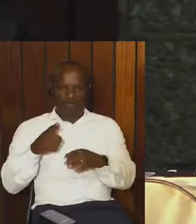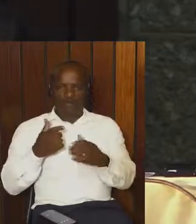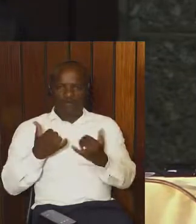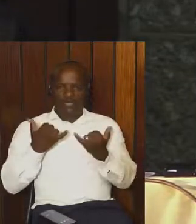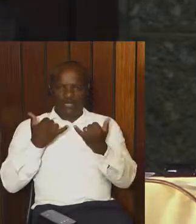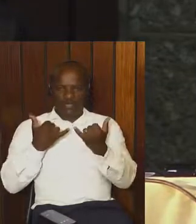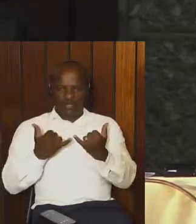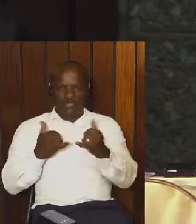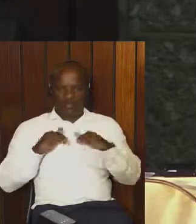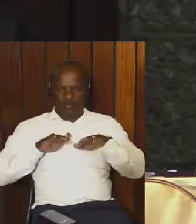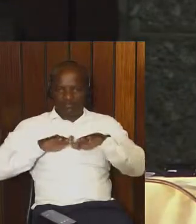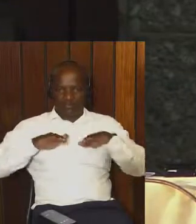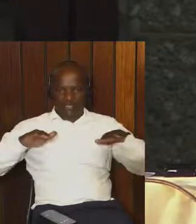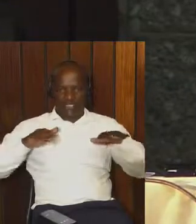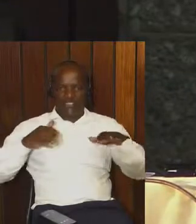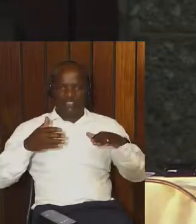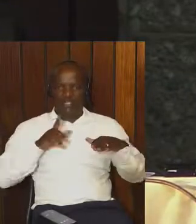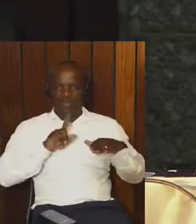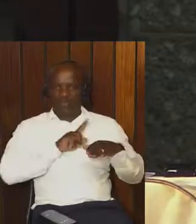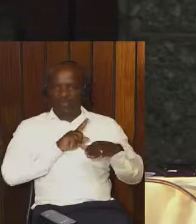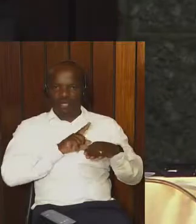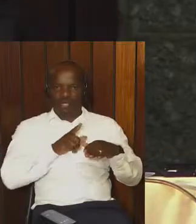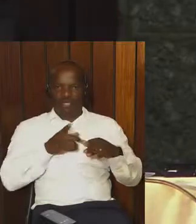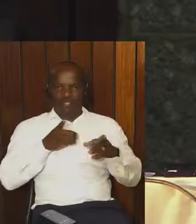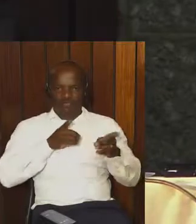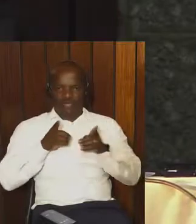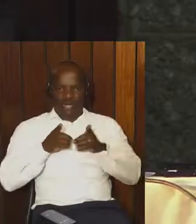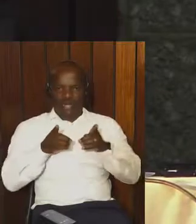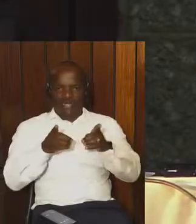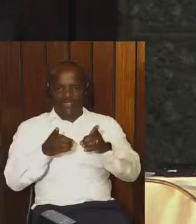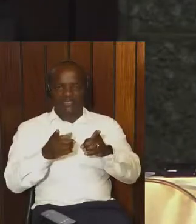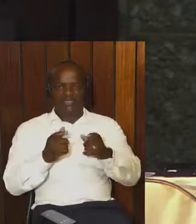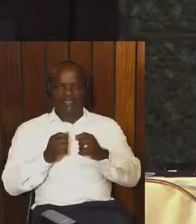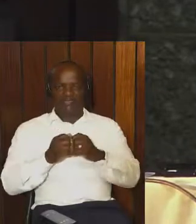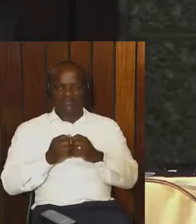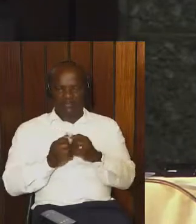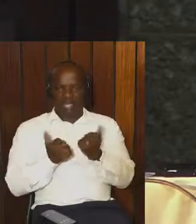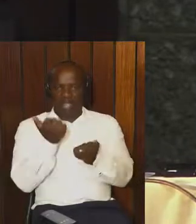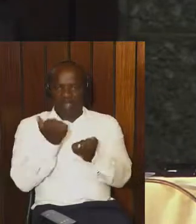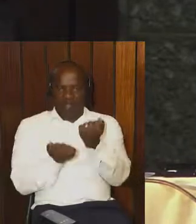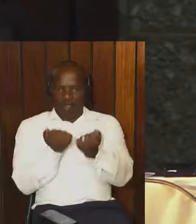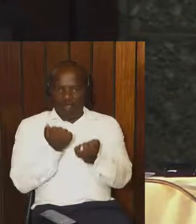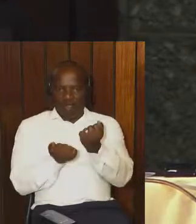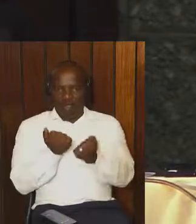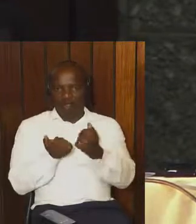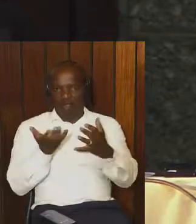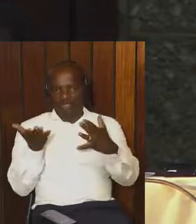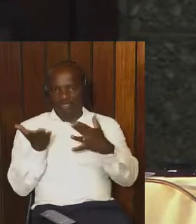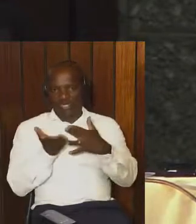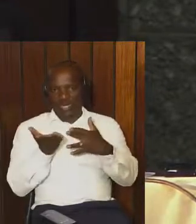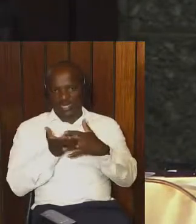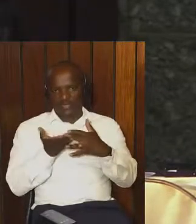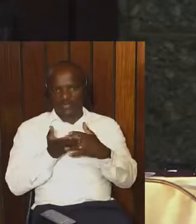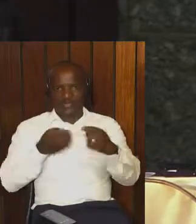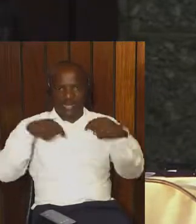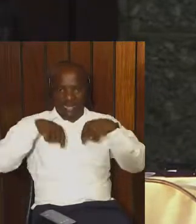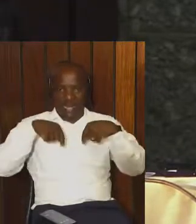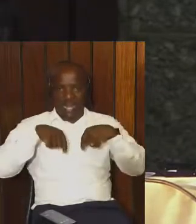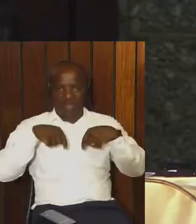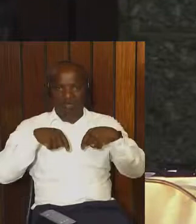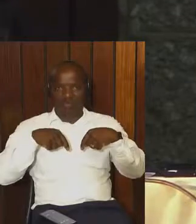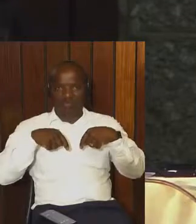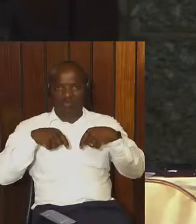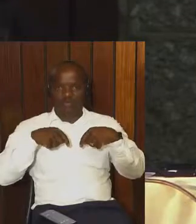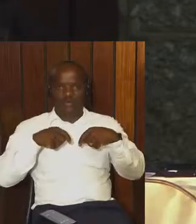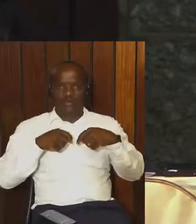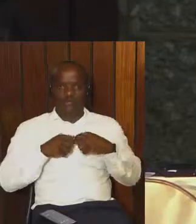to get a bit of direction, but we are compromised with a court case that is currently underway. But as